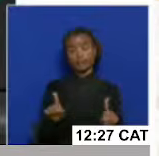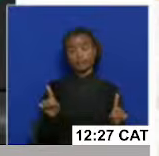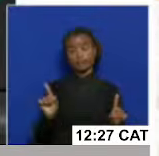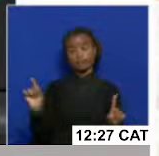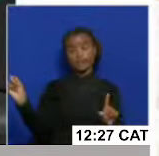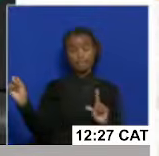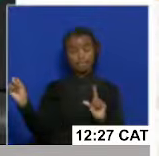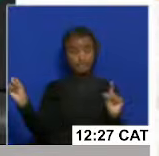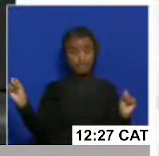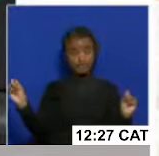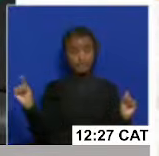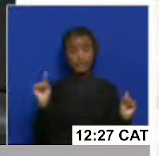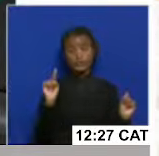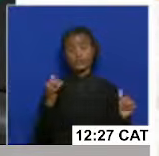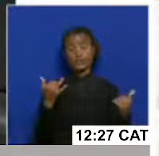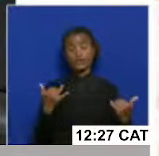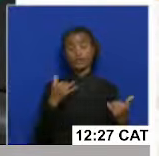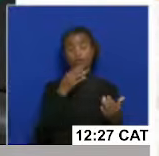were now at home. Is that right?